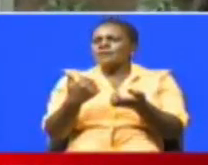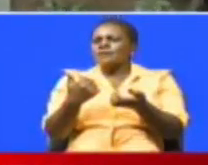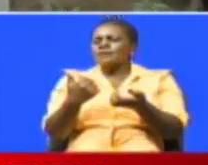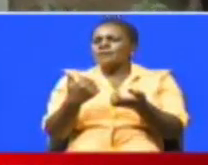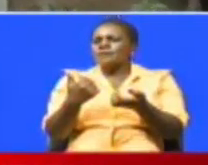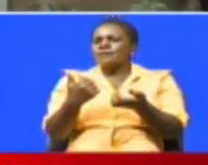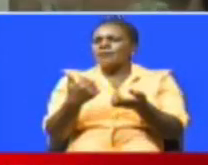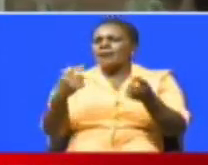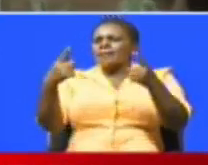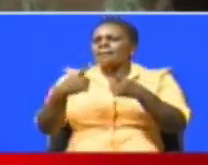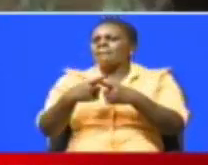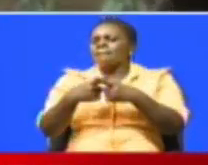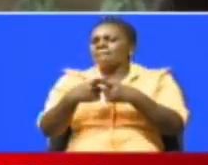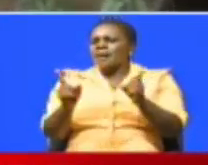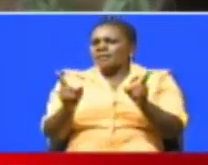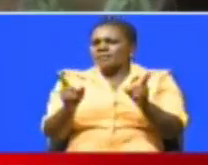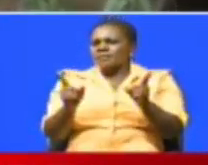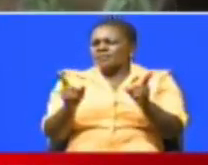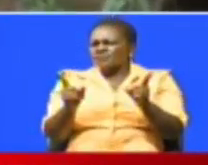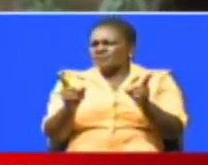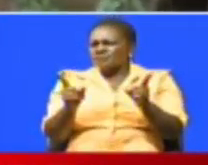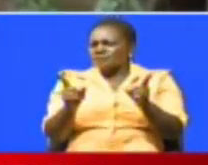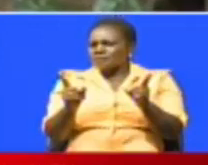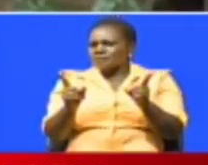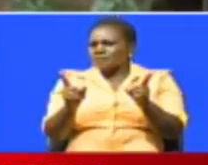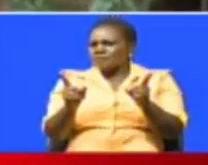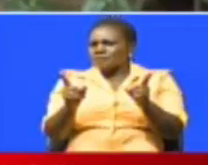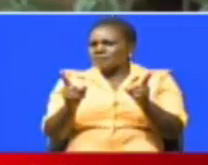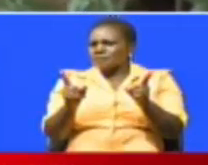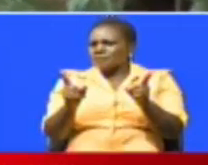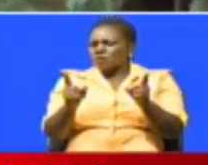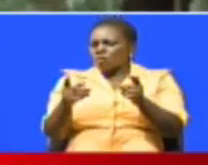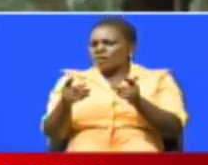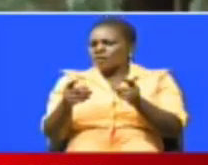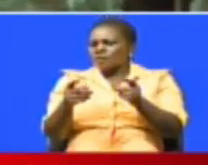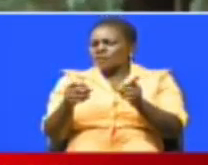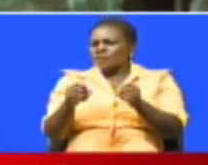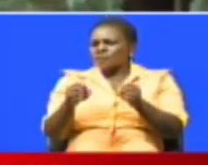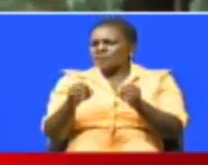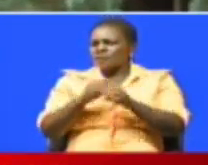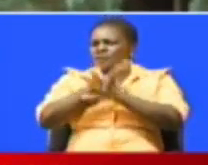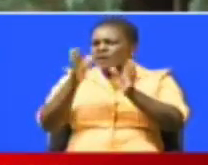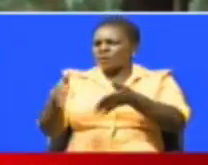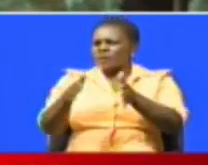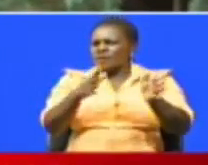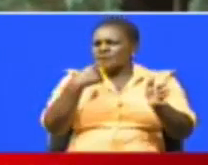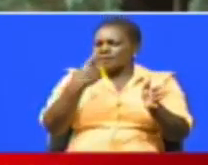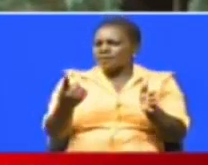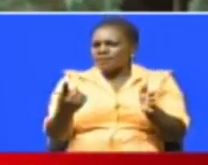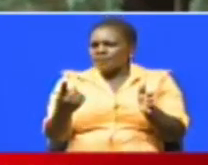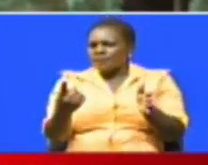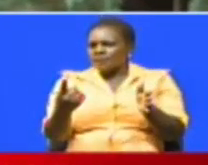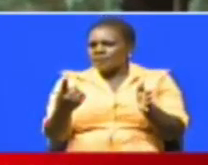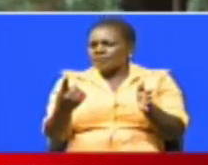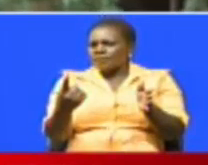running, but at what expense, because at what price? Because you've said clearly that, you